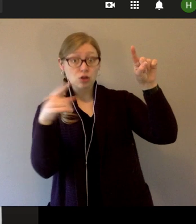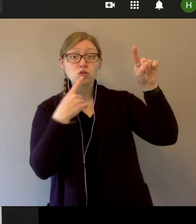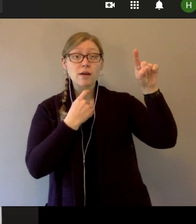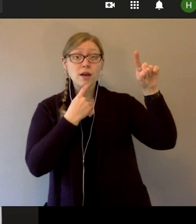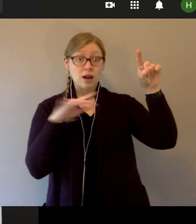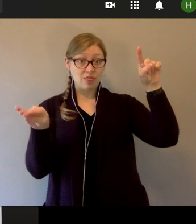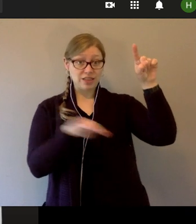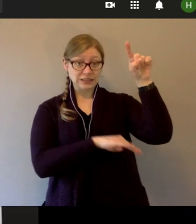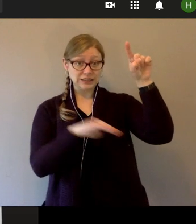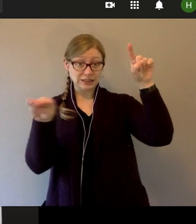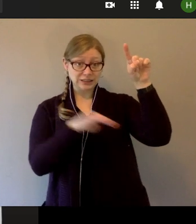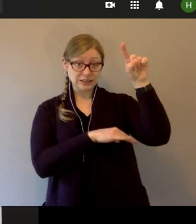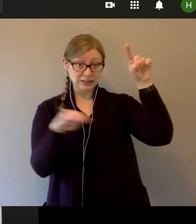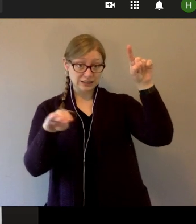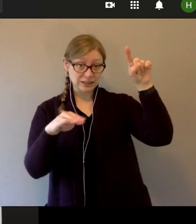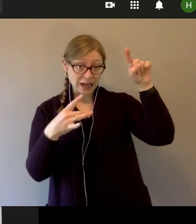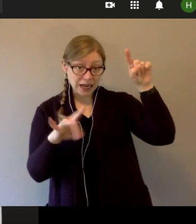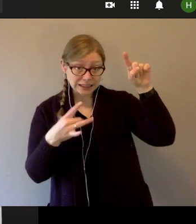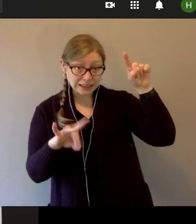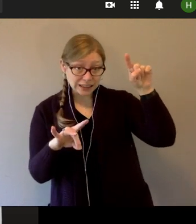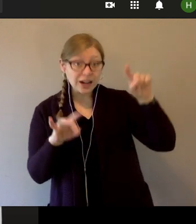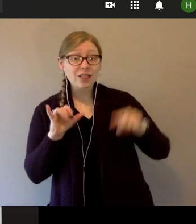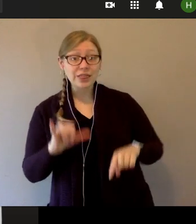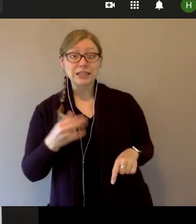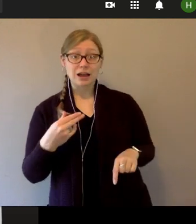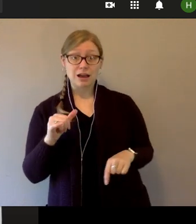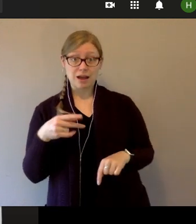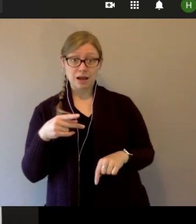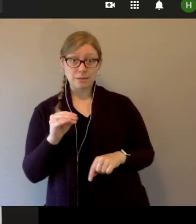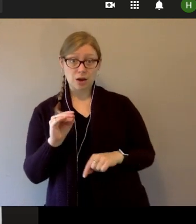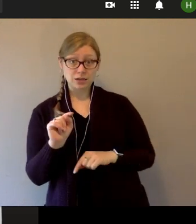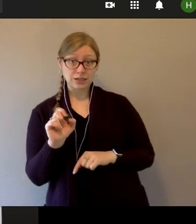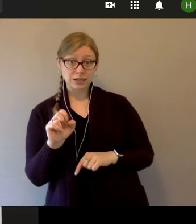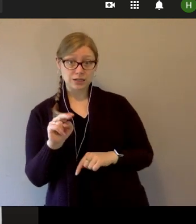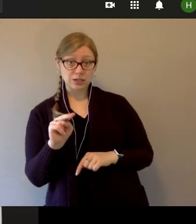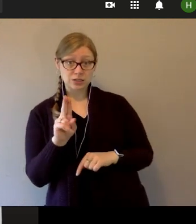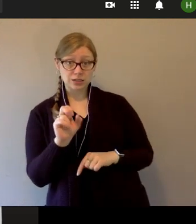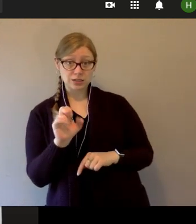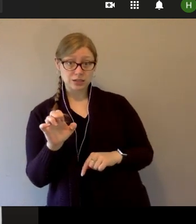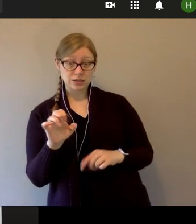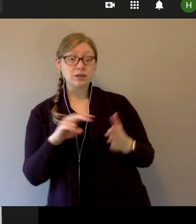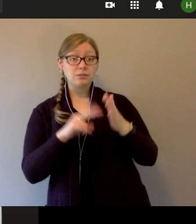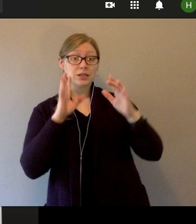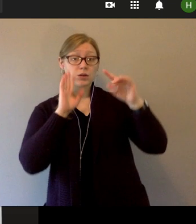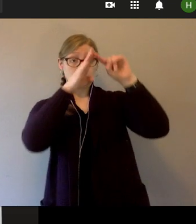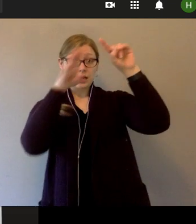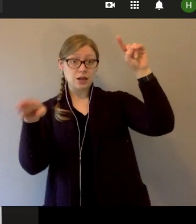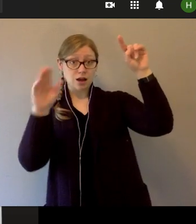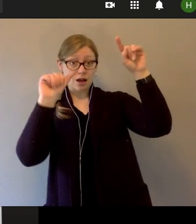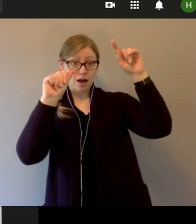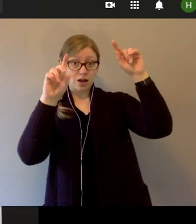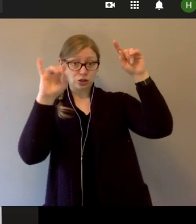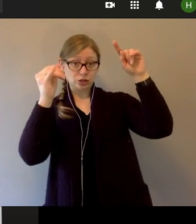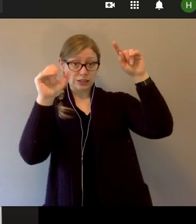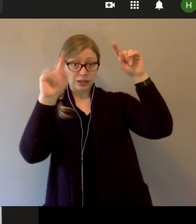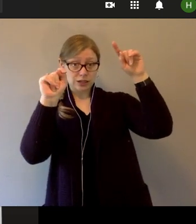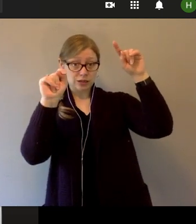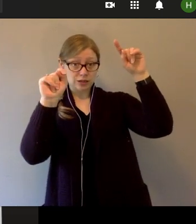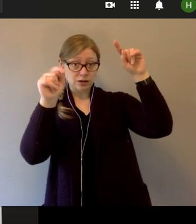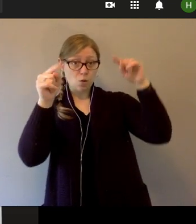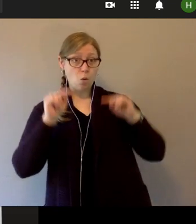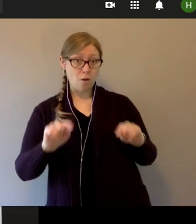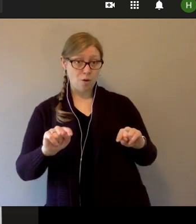marked as 18 is the hypotenuse. And so we're using the adjacent over hypotenuse. So adjacent